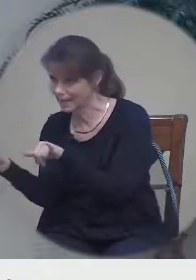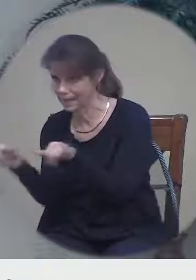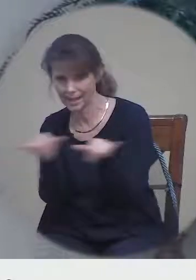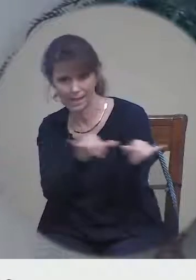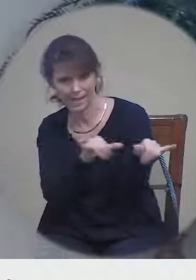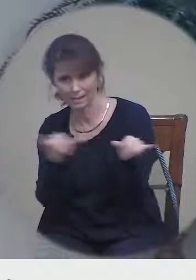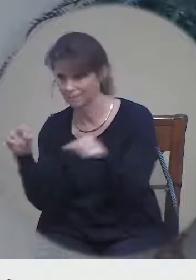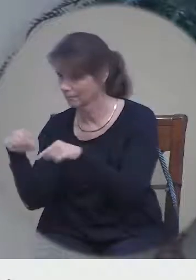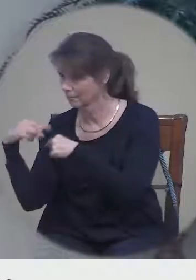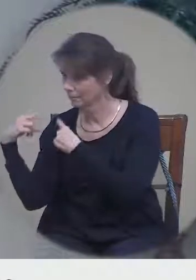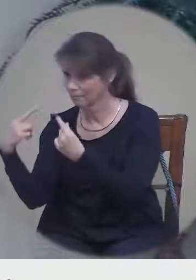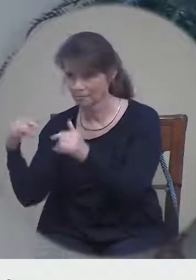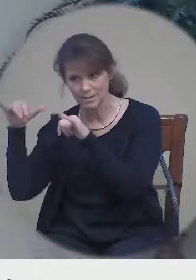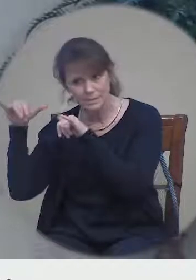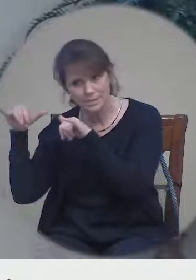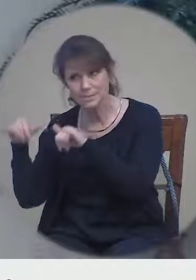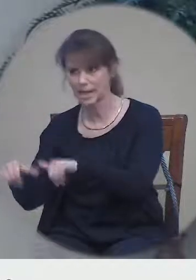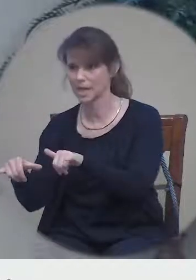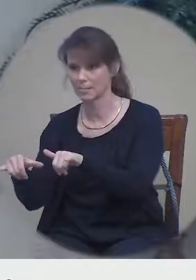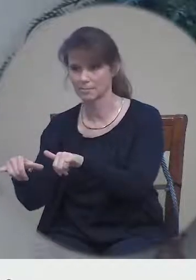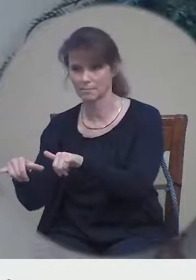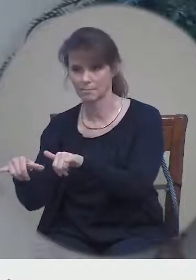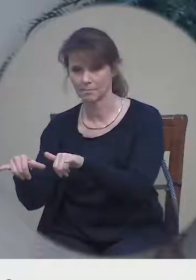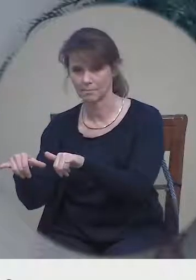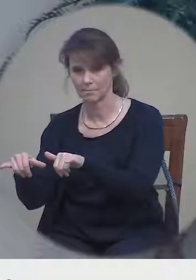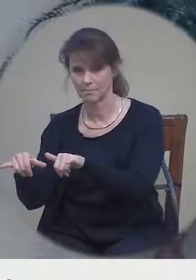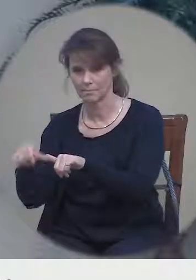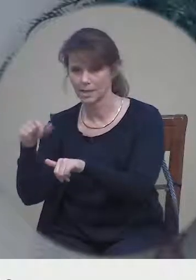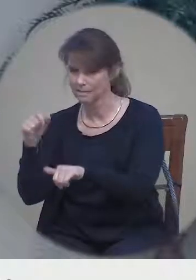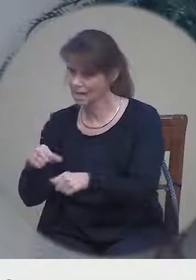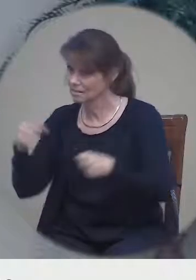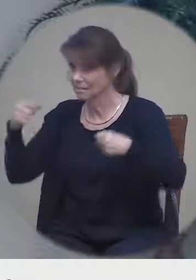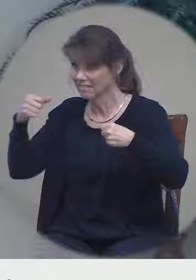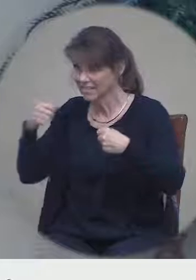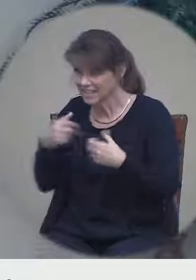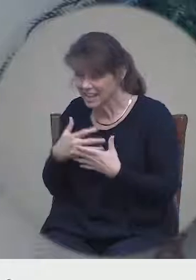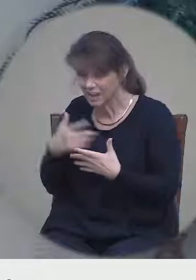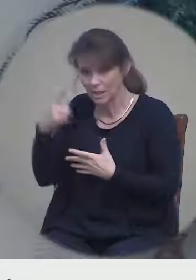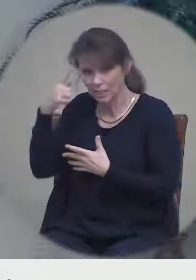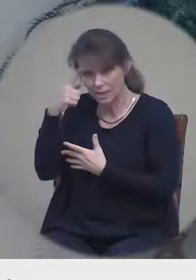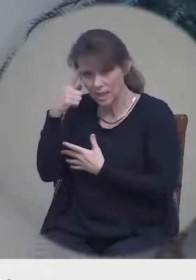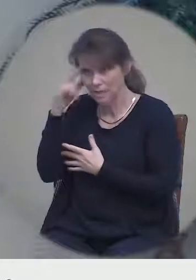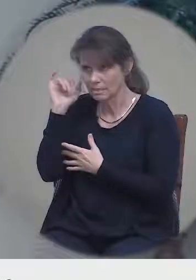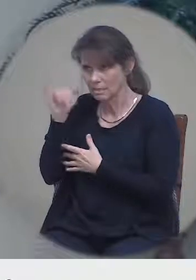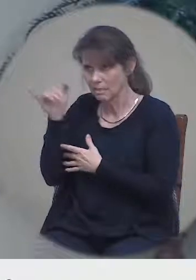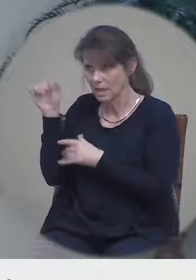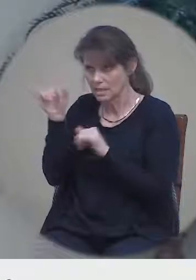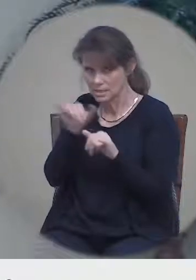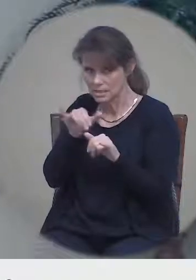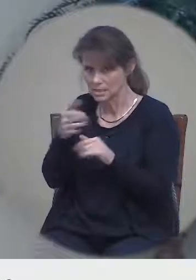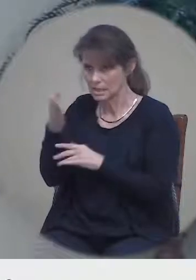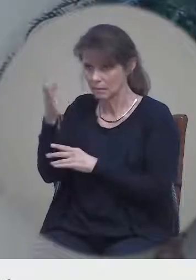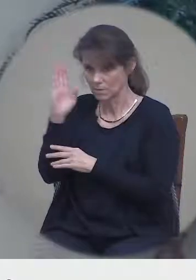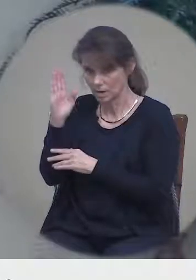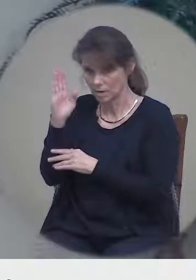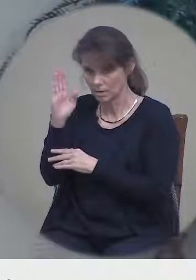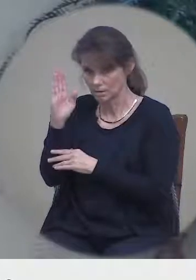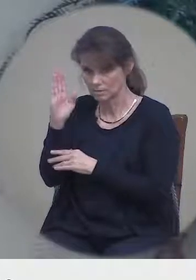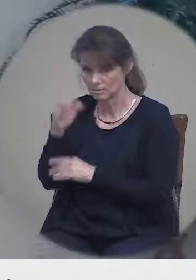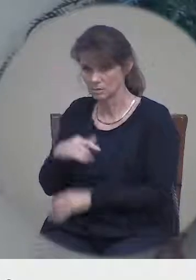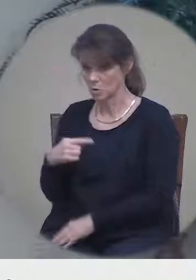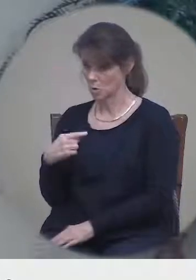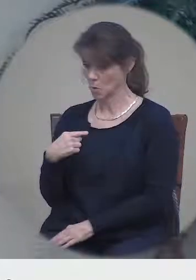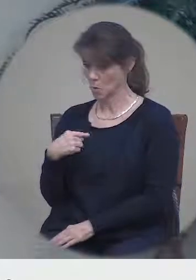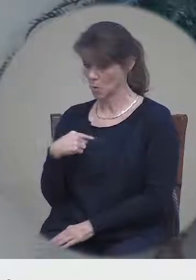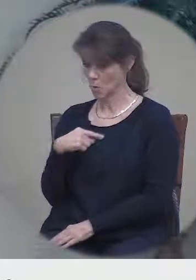had to be for Terrifying. and it's frightening to think that we're dealing with the same God, we make a change, his